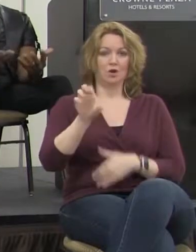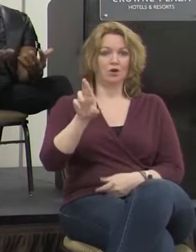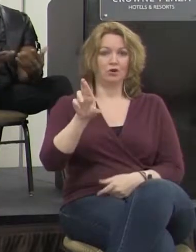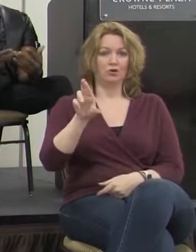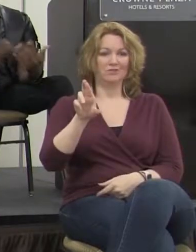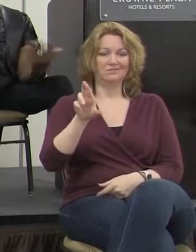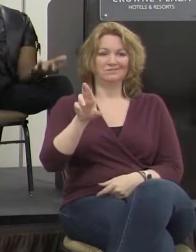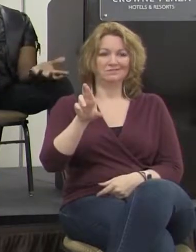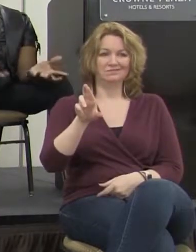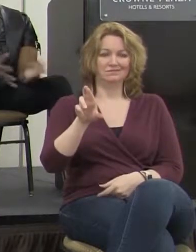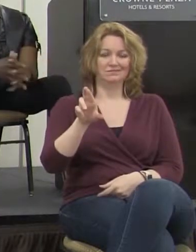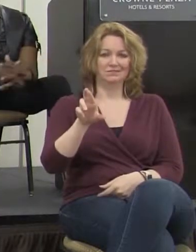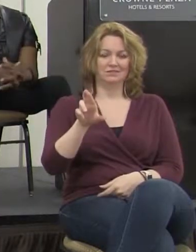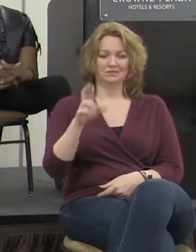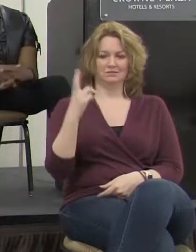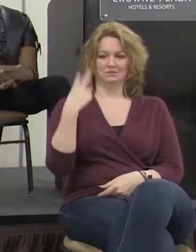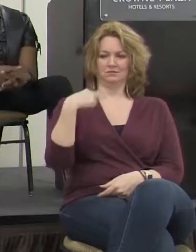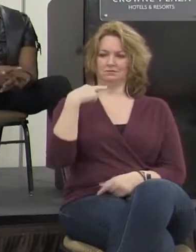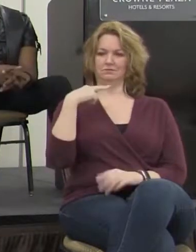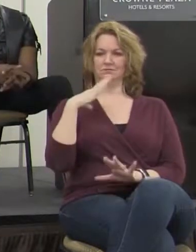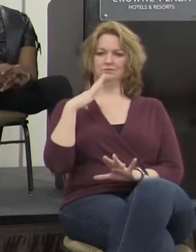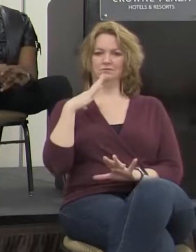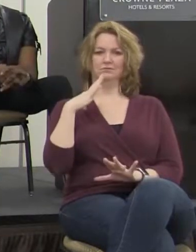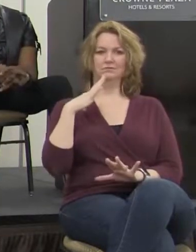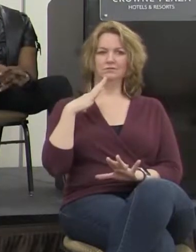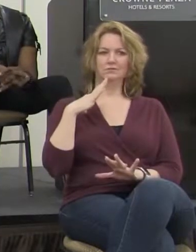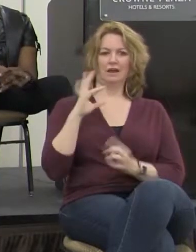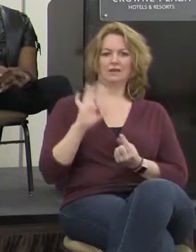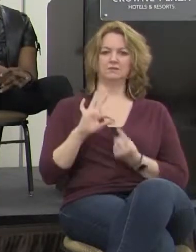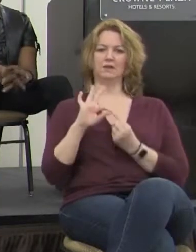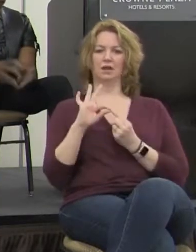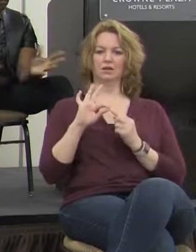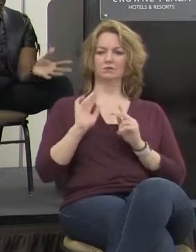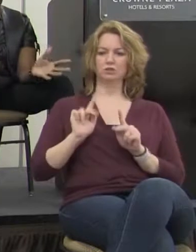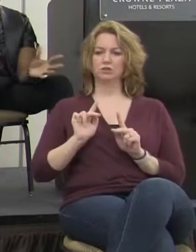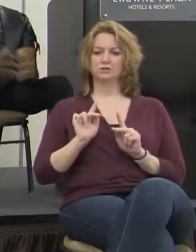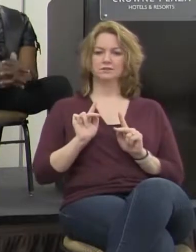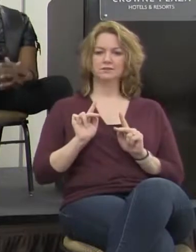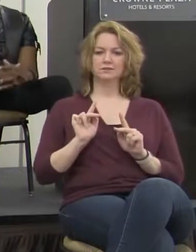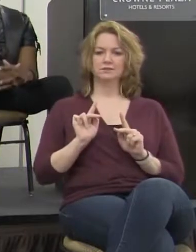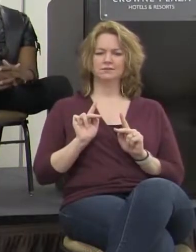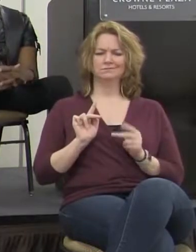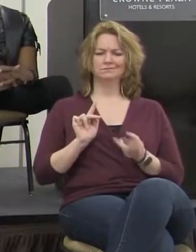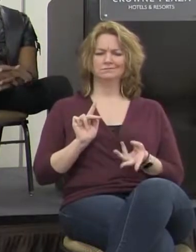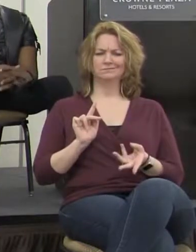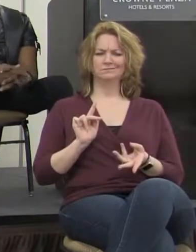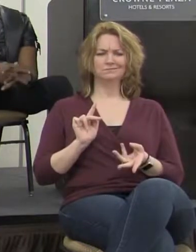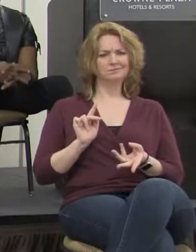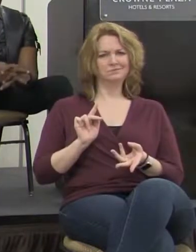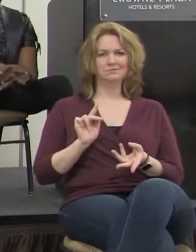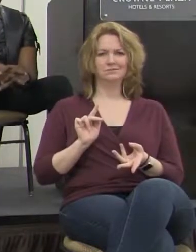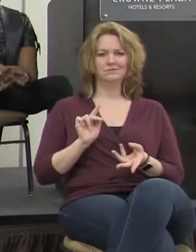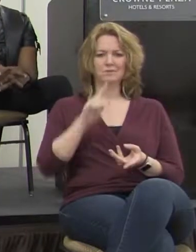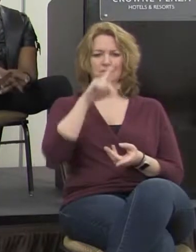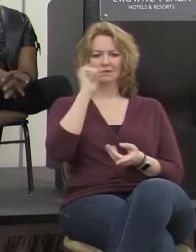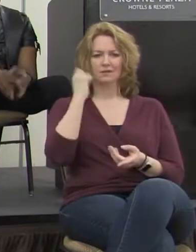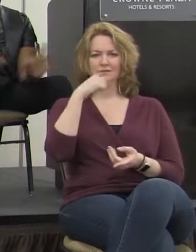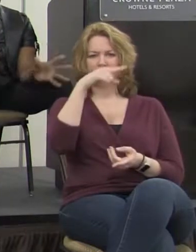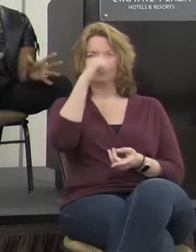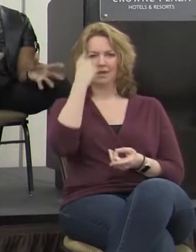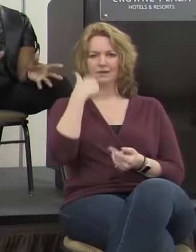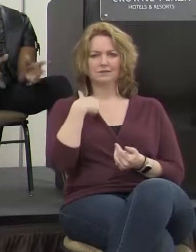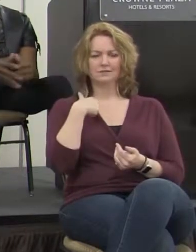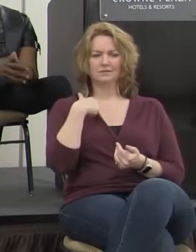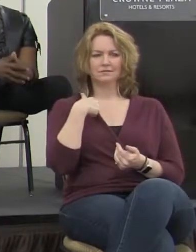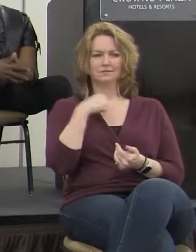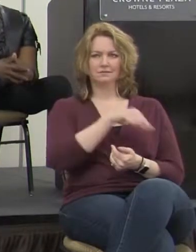really, or looked at as some exotic person in terms of being black in an